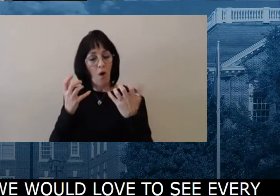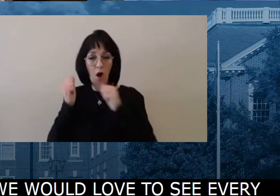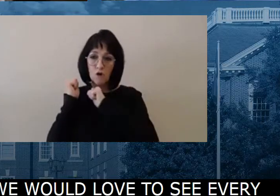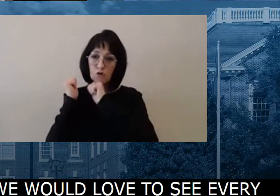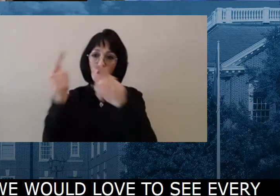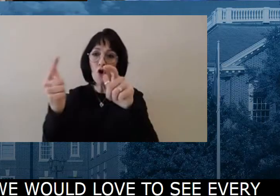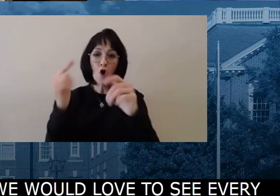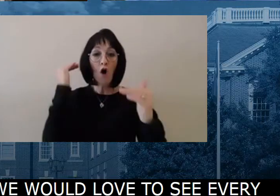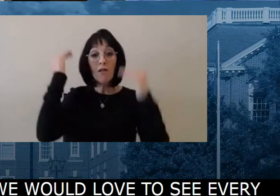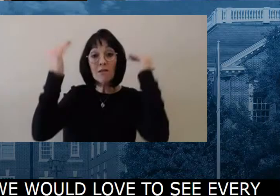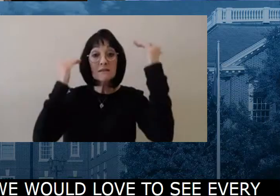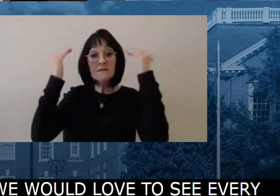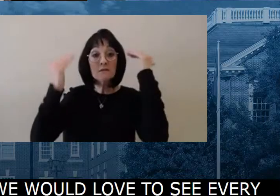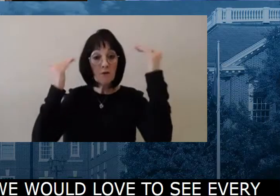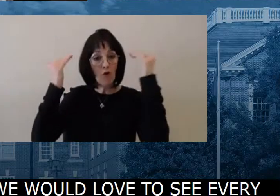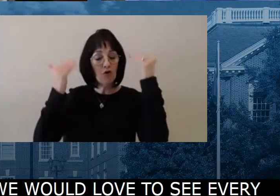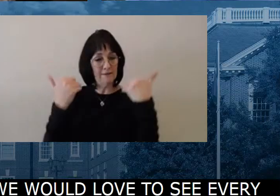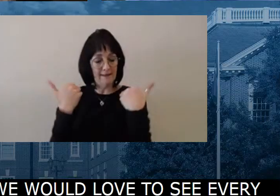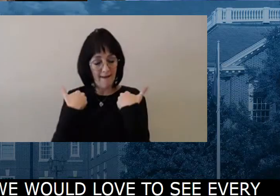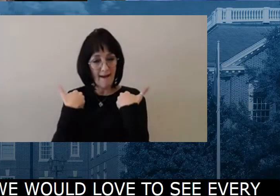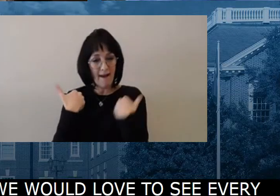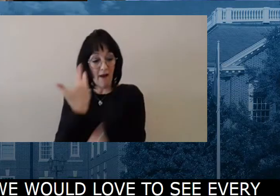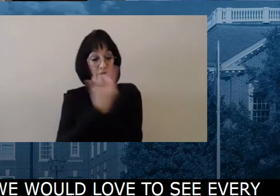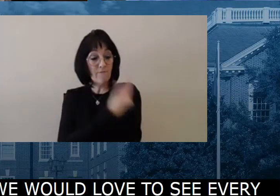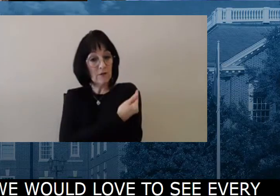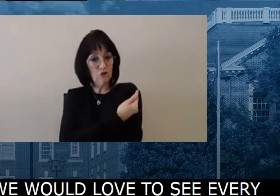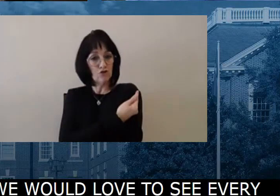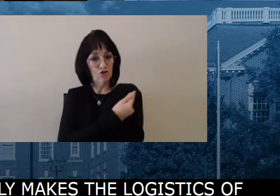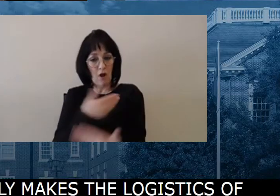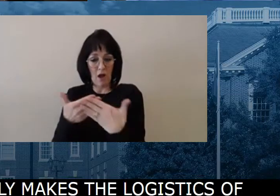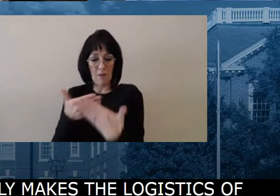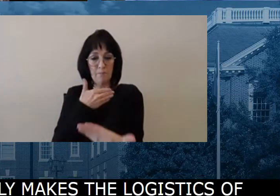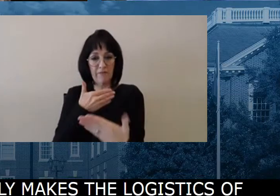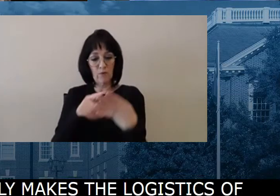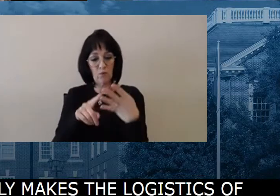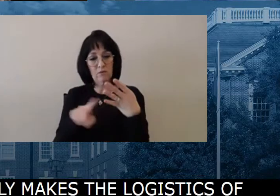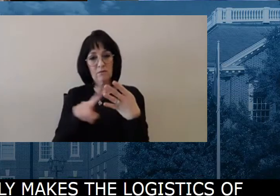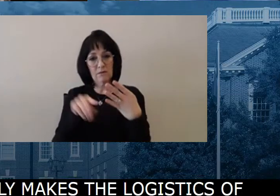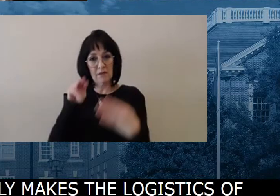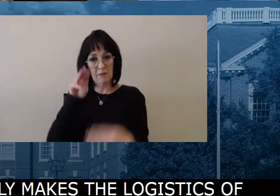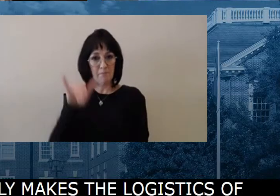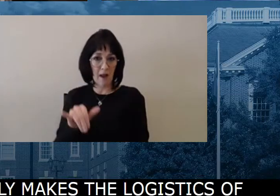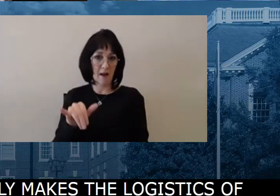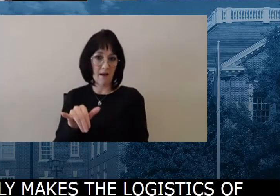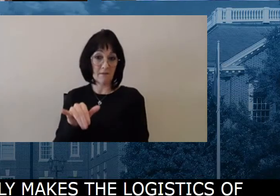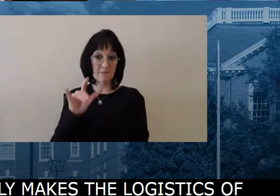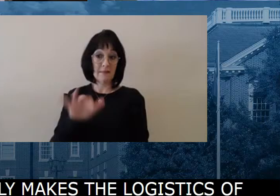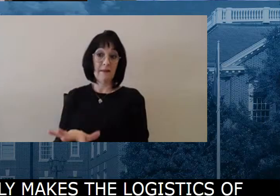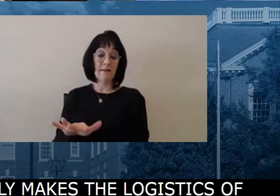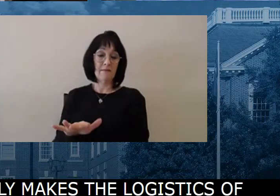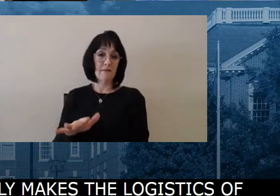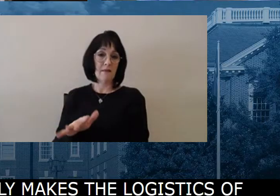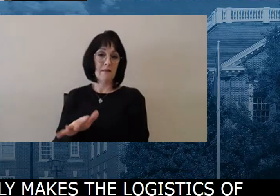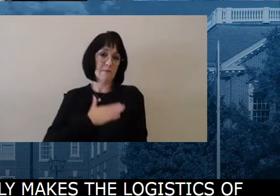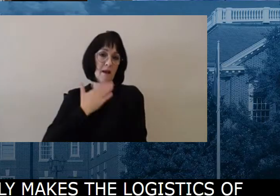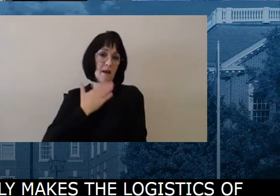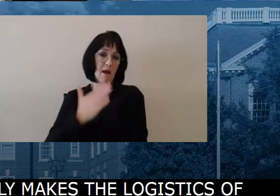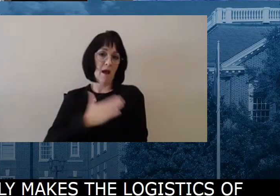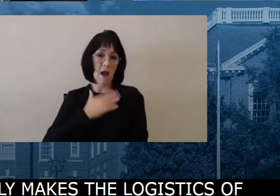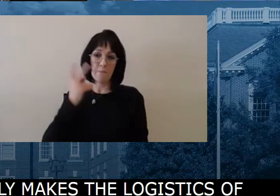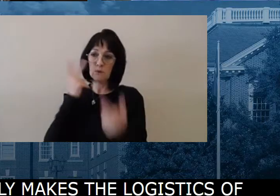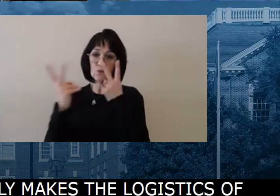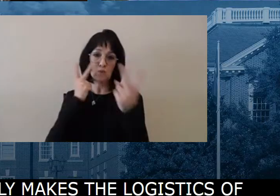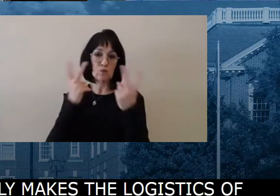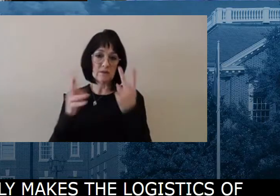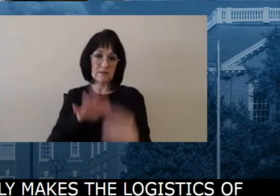of May. That would certainly be a great thing to see in our state. And part of that depends, again, on